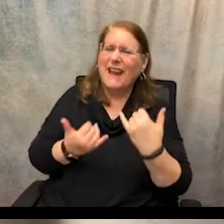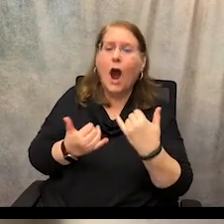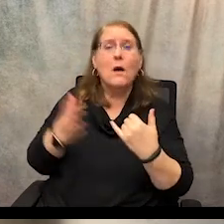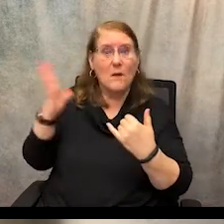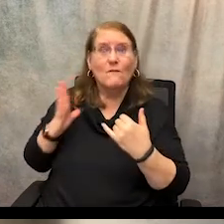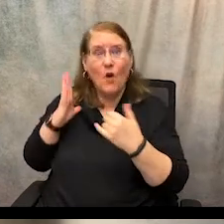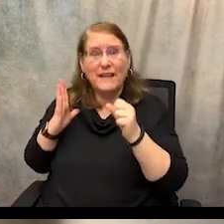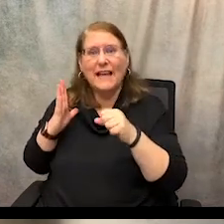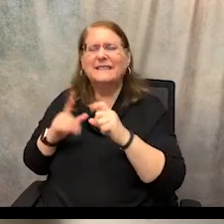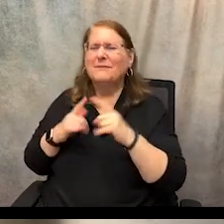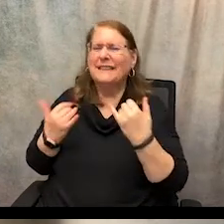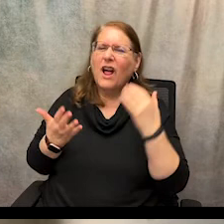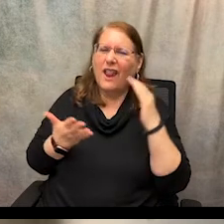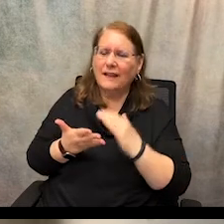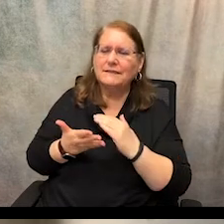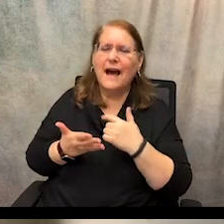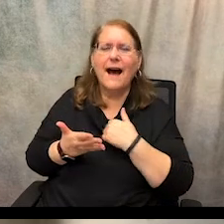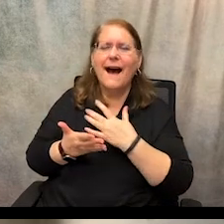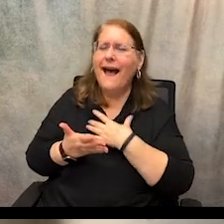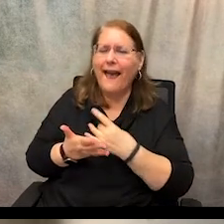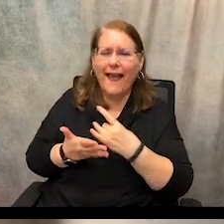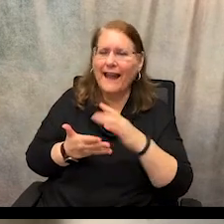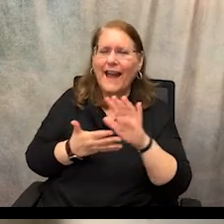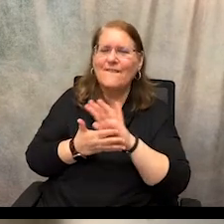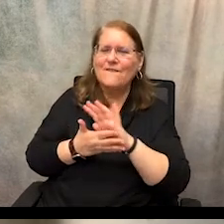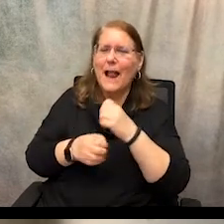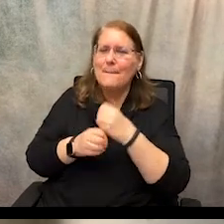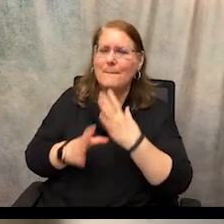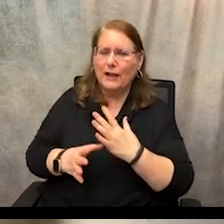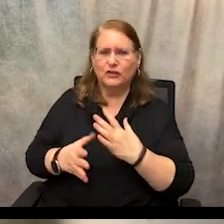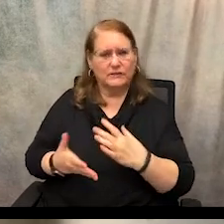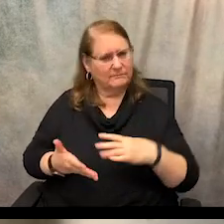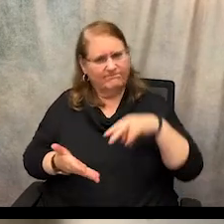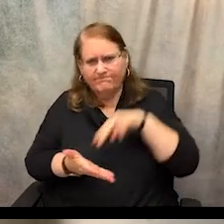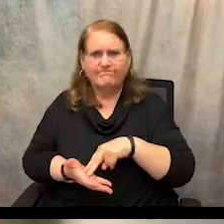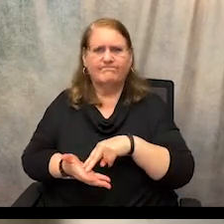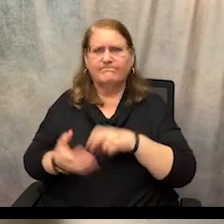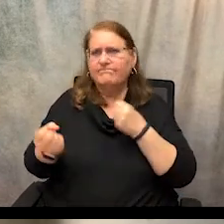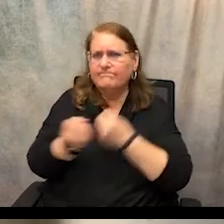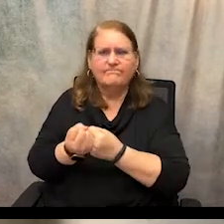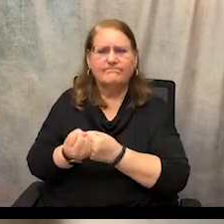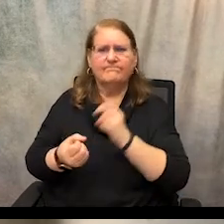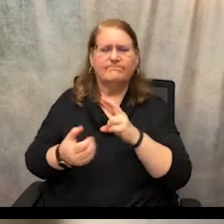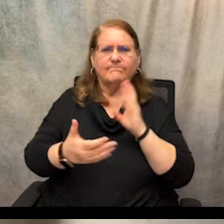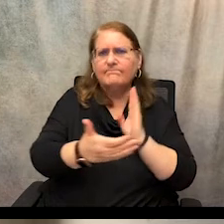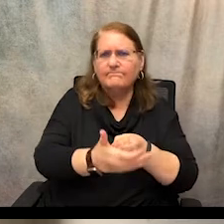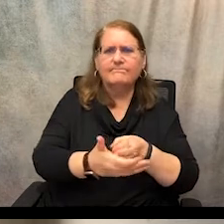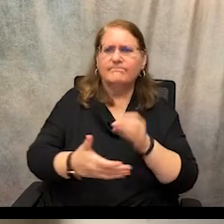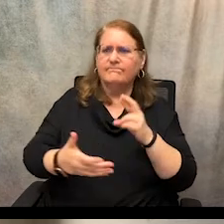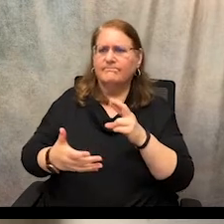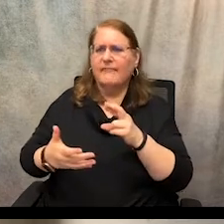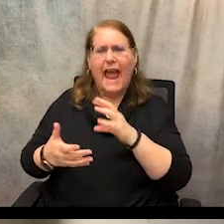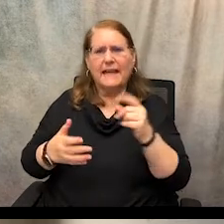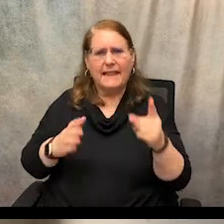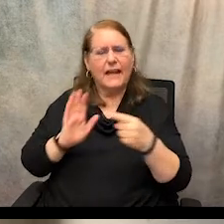point. I like when filmmakers take a stance, and it's clear that they're representing their own sort